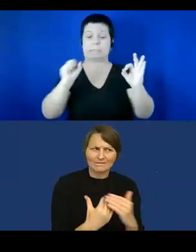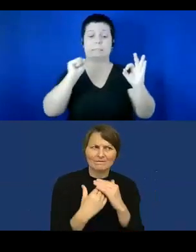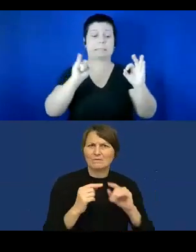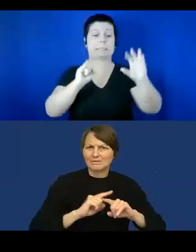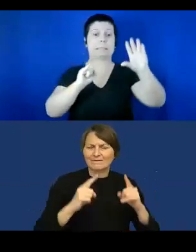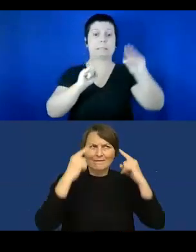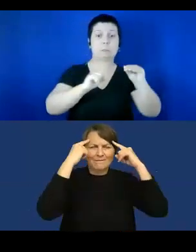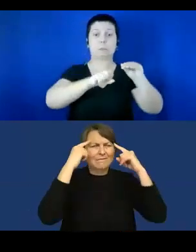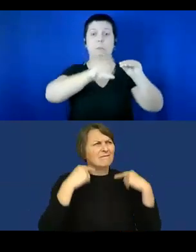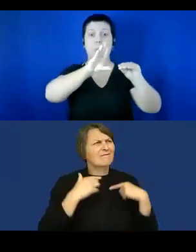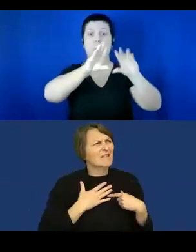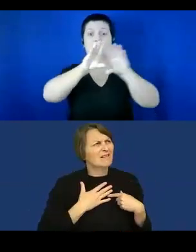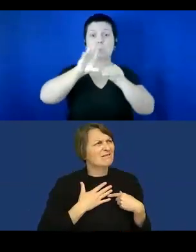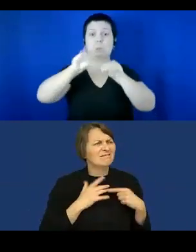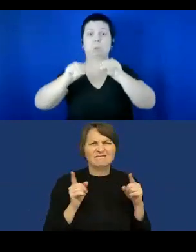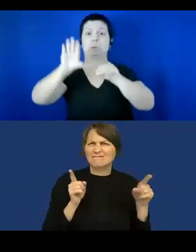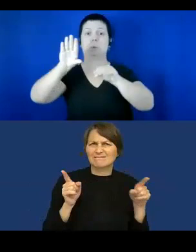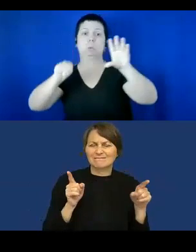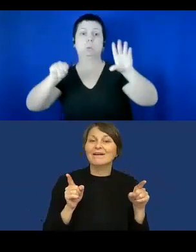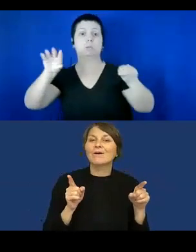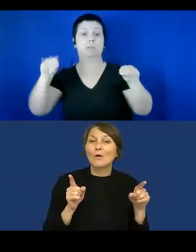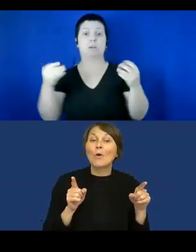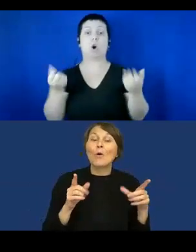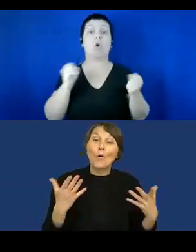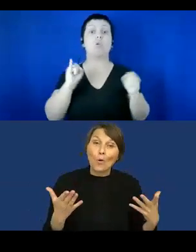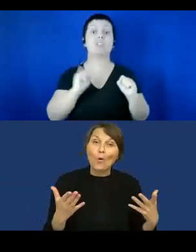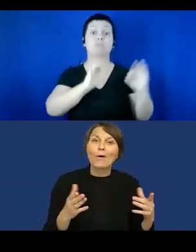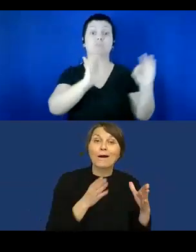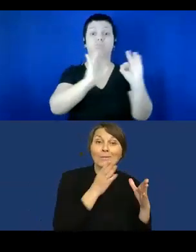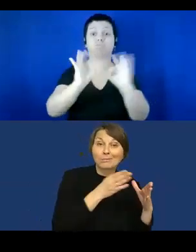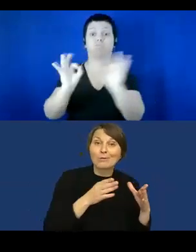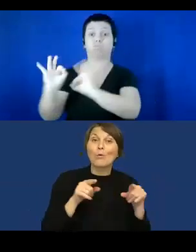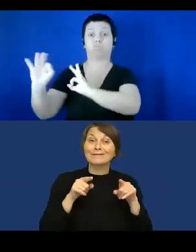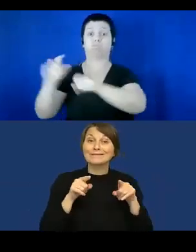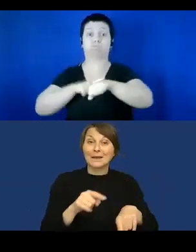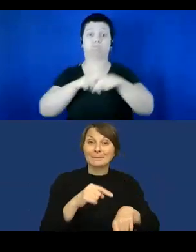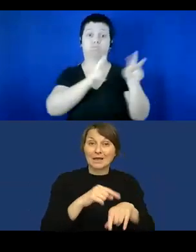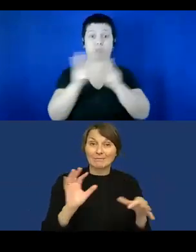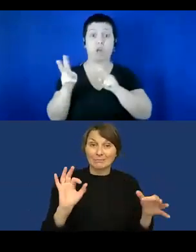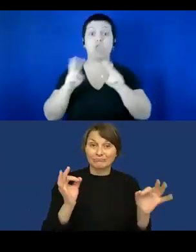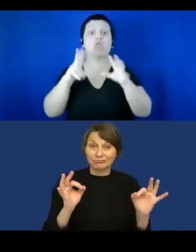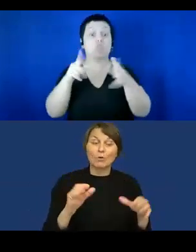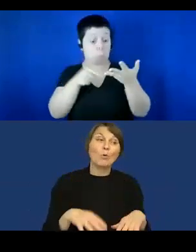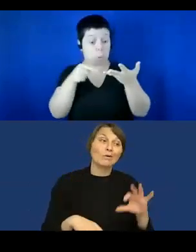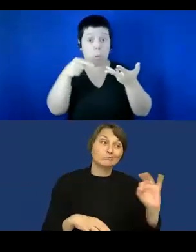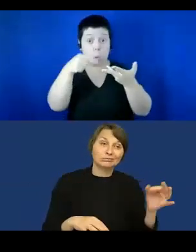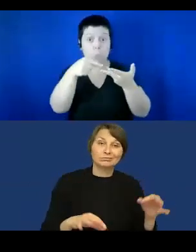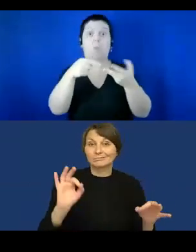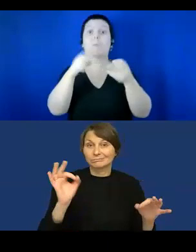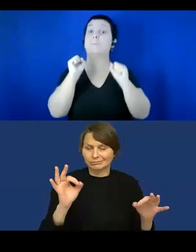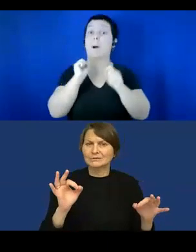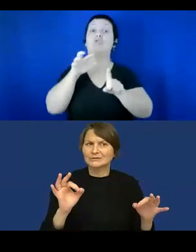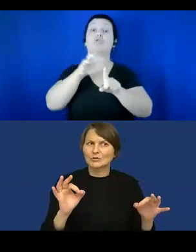motors on and off sequentially, or you switch them on simultaneously. This all can make a very large differences in